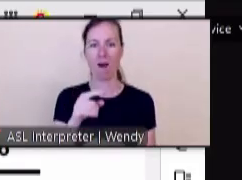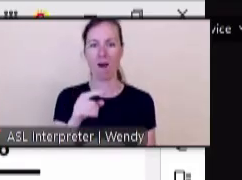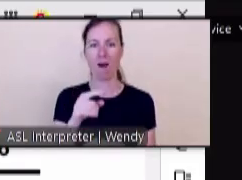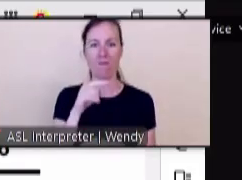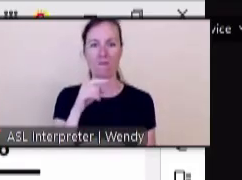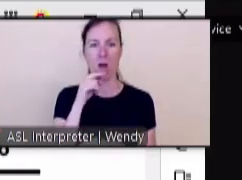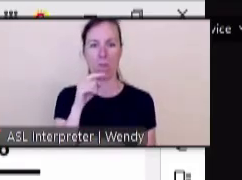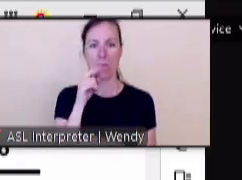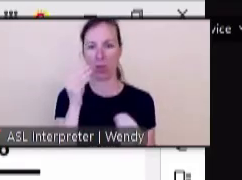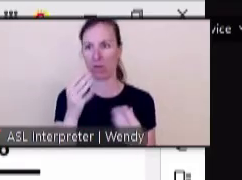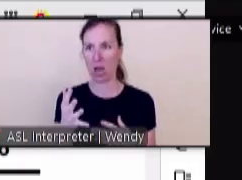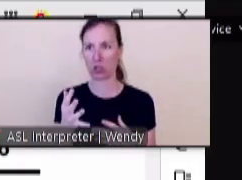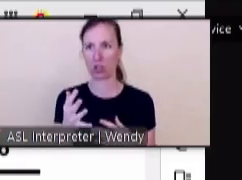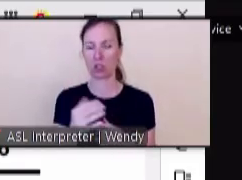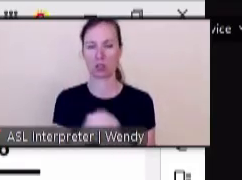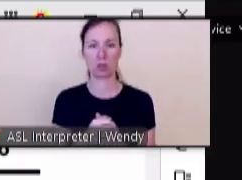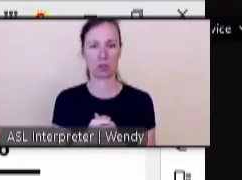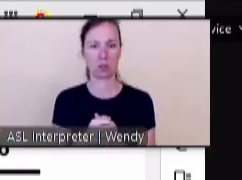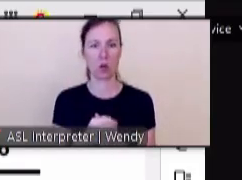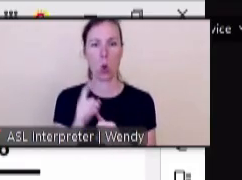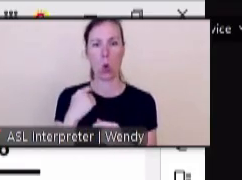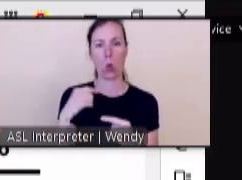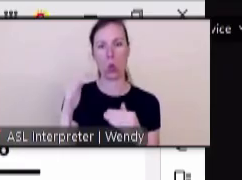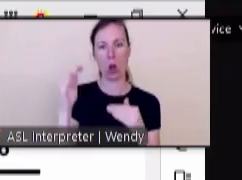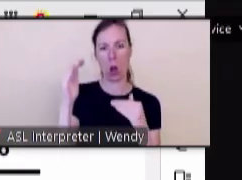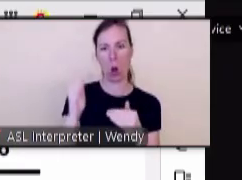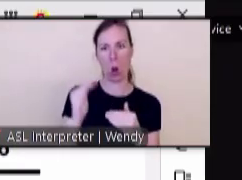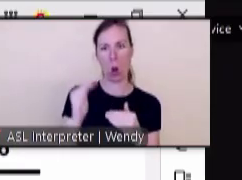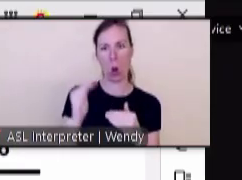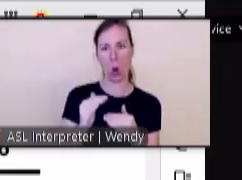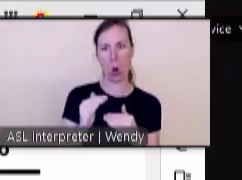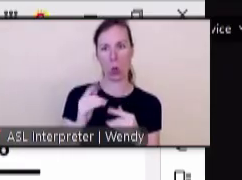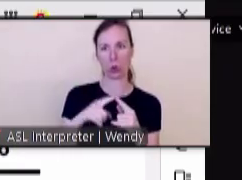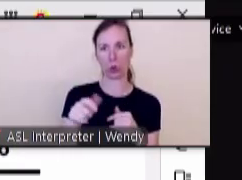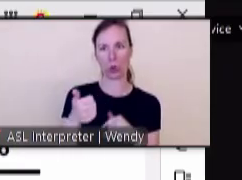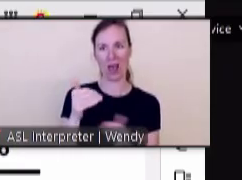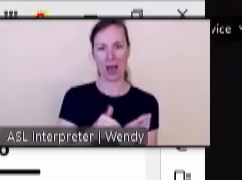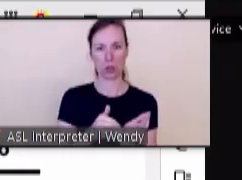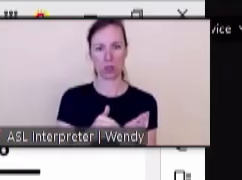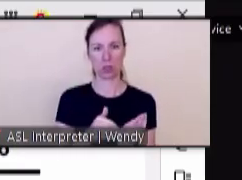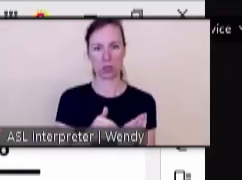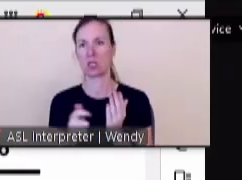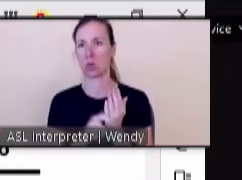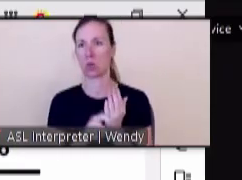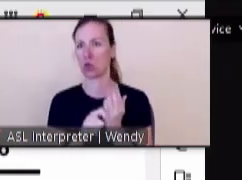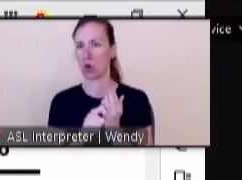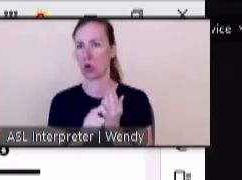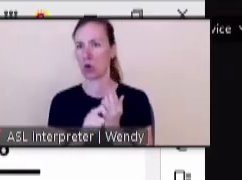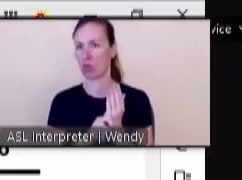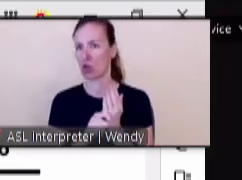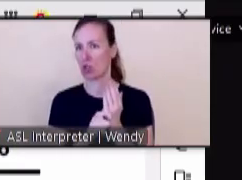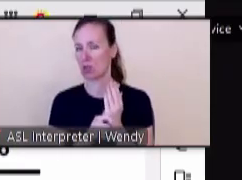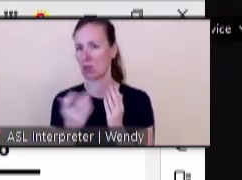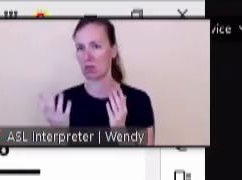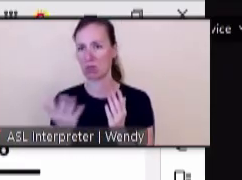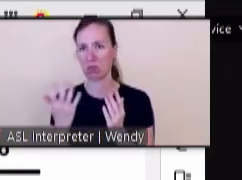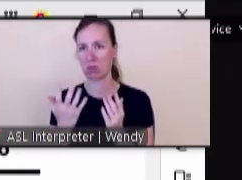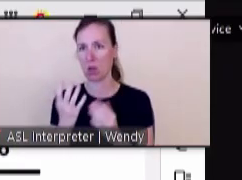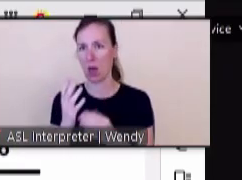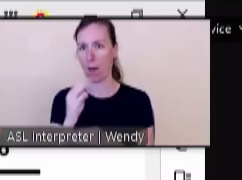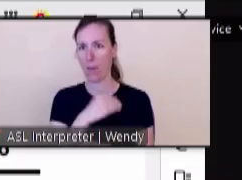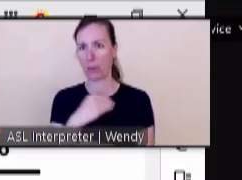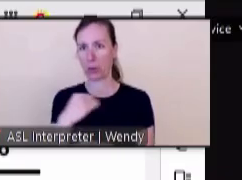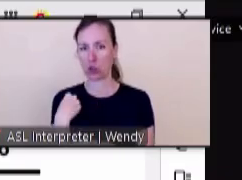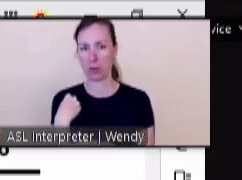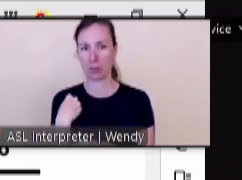to 10,000. Subscriptions and memberships, 12, and municipal